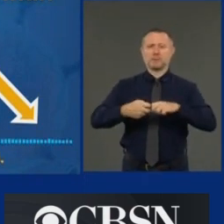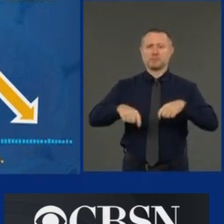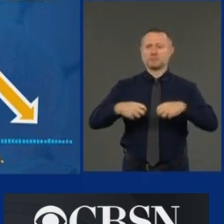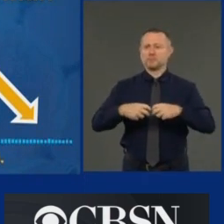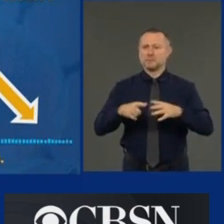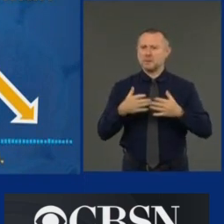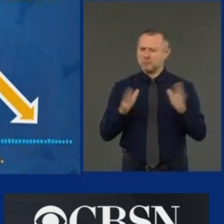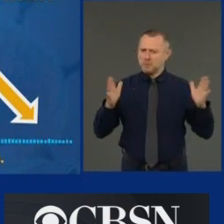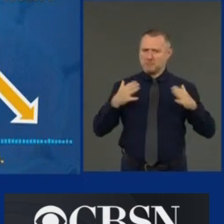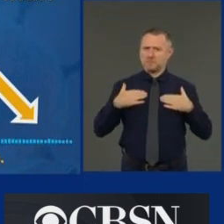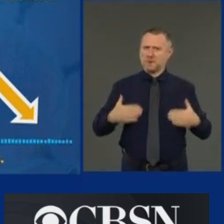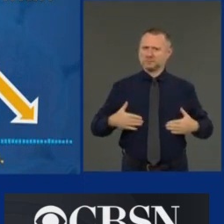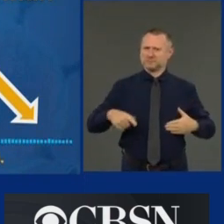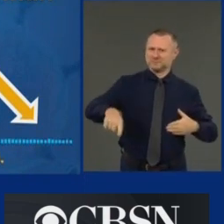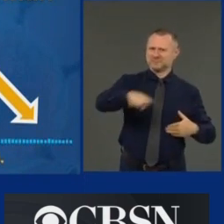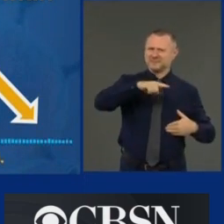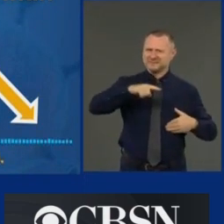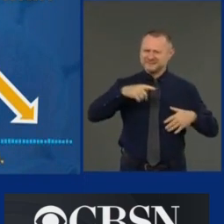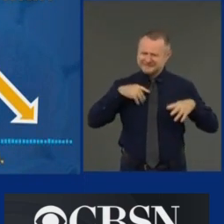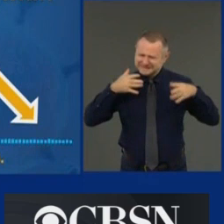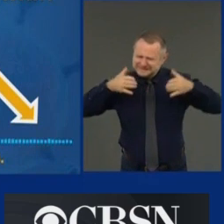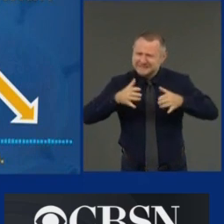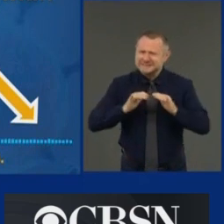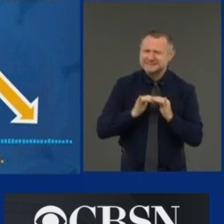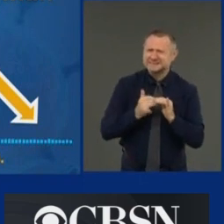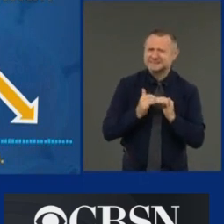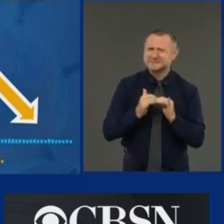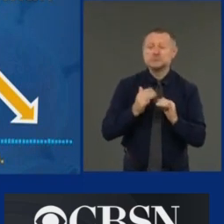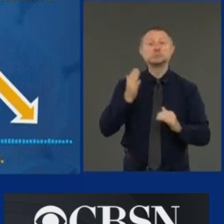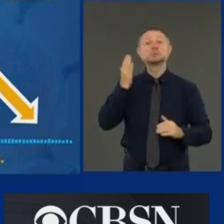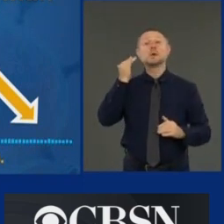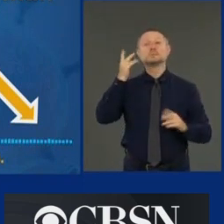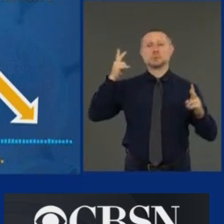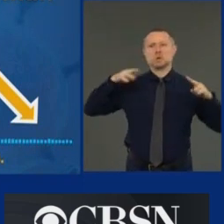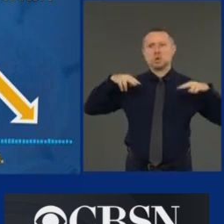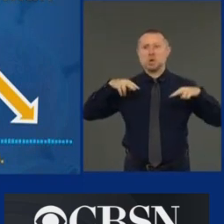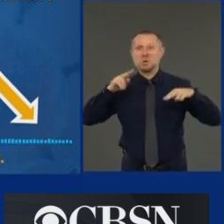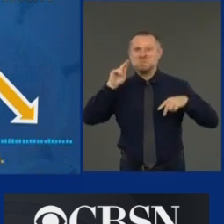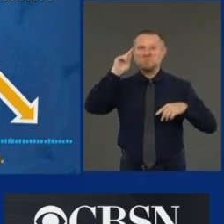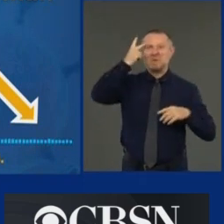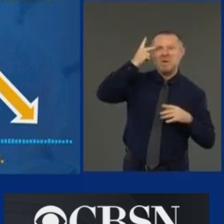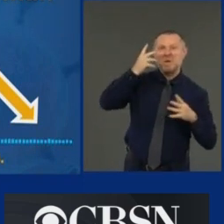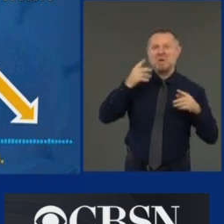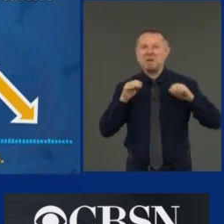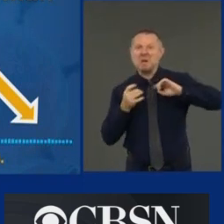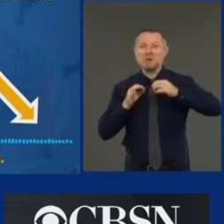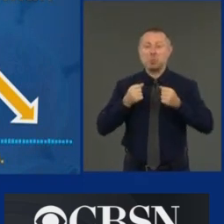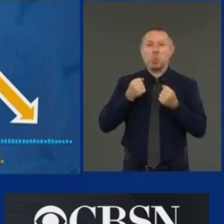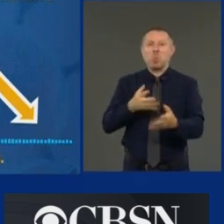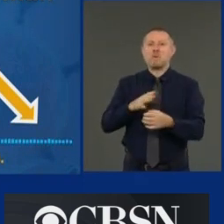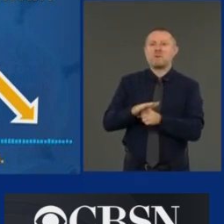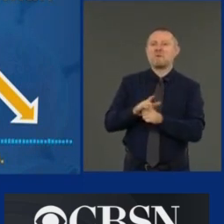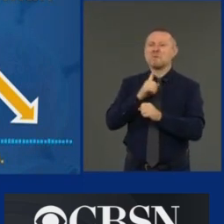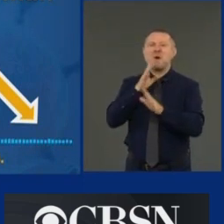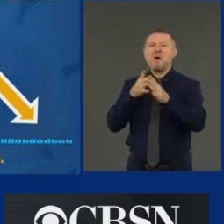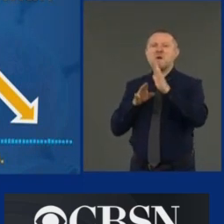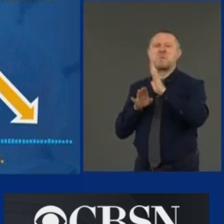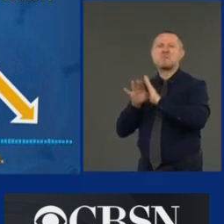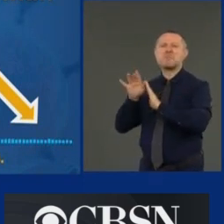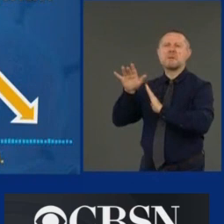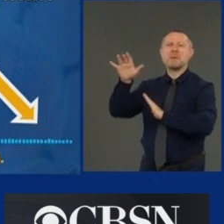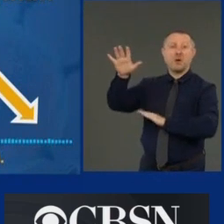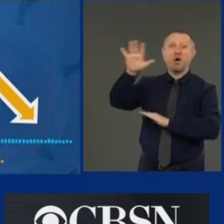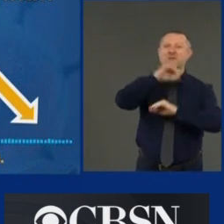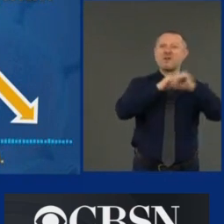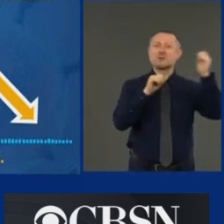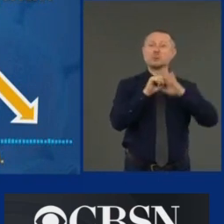the virus to raise out of control in other parts of the country. That's not what happened in New York. New York was a